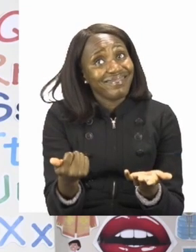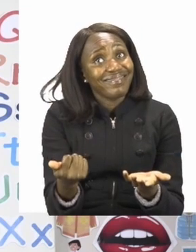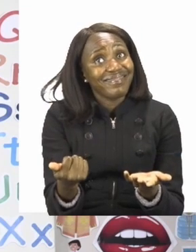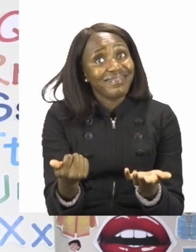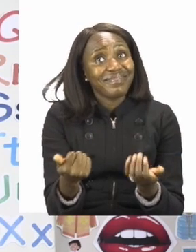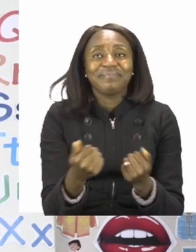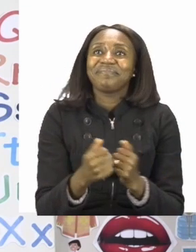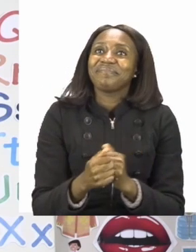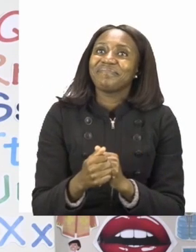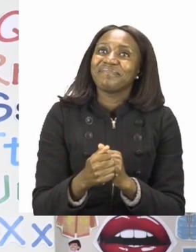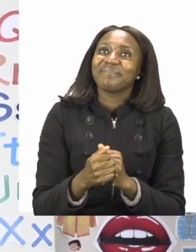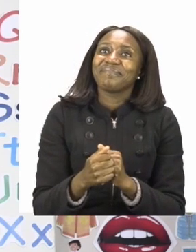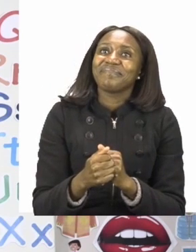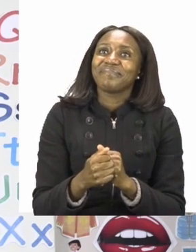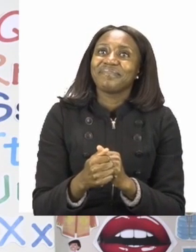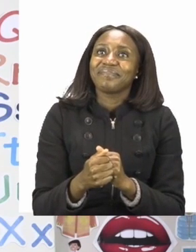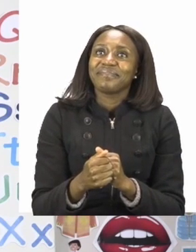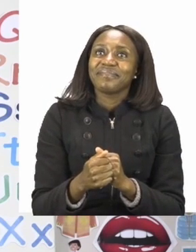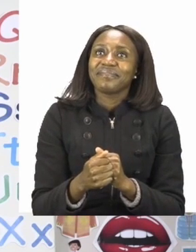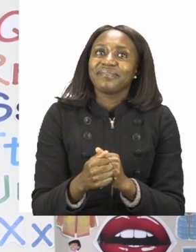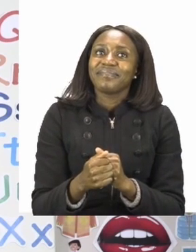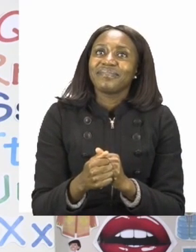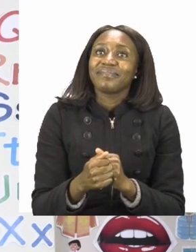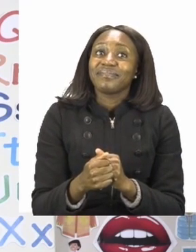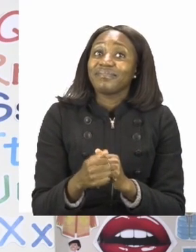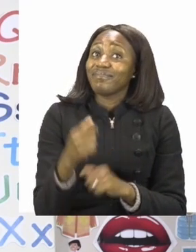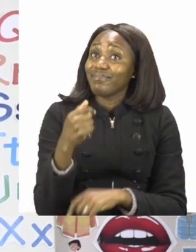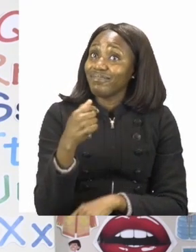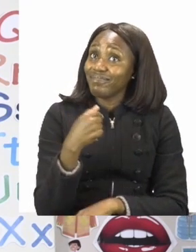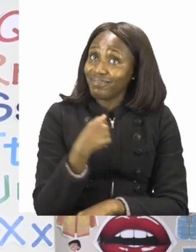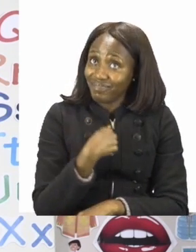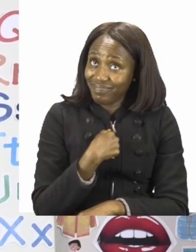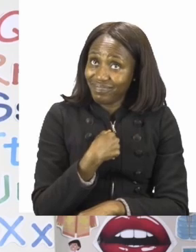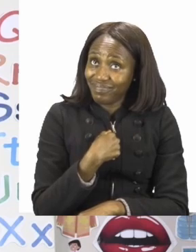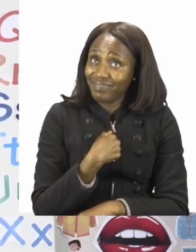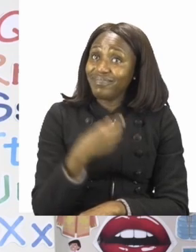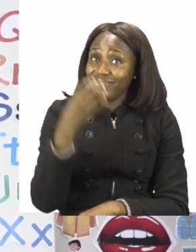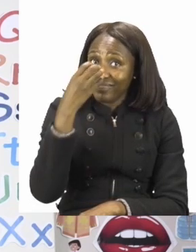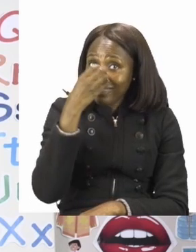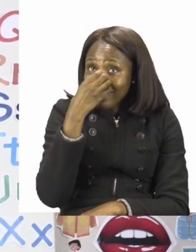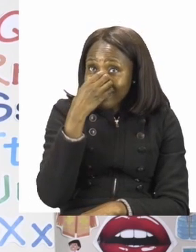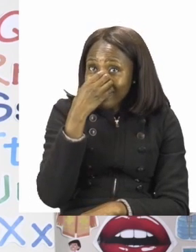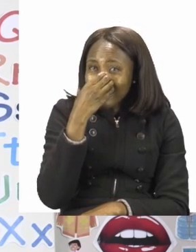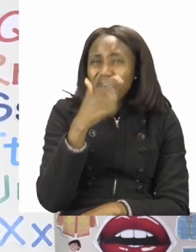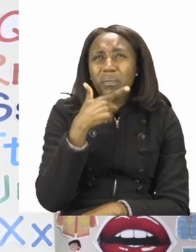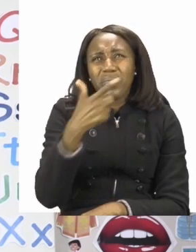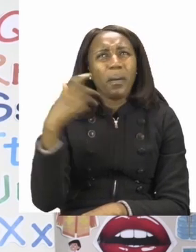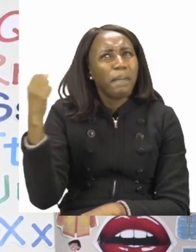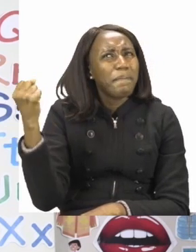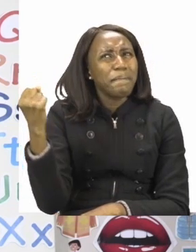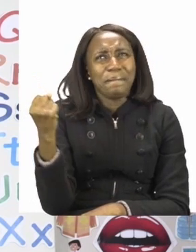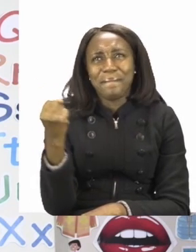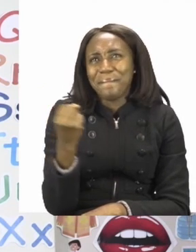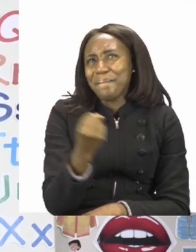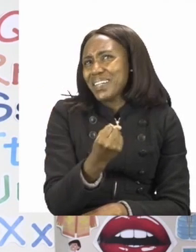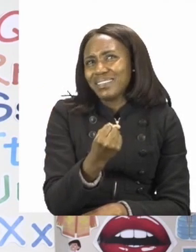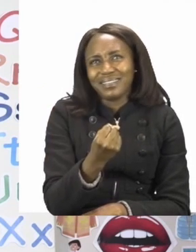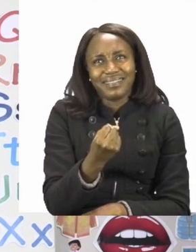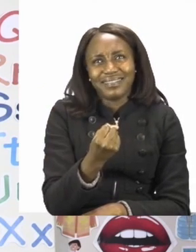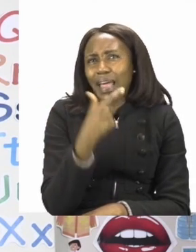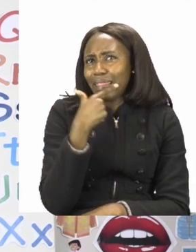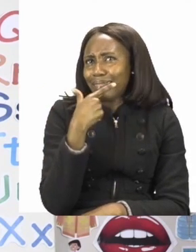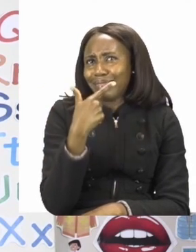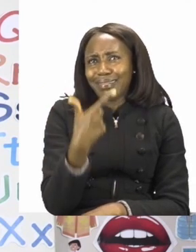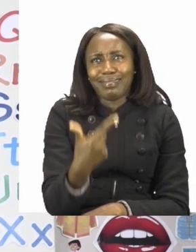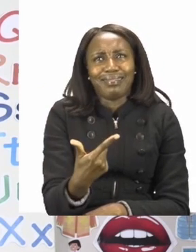is. Hello, Zoshi. So, from Zoshi and I, we would like to say thank you for